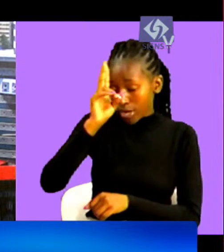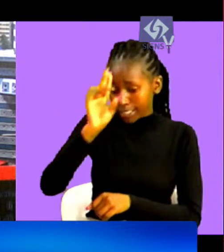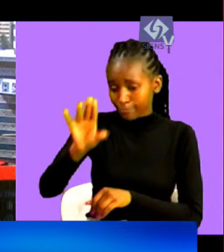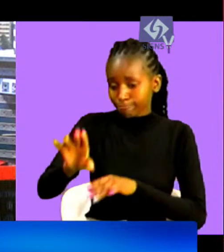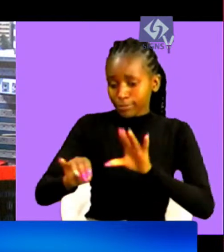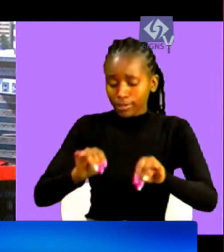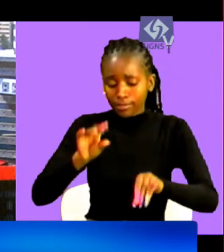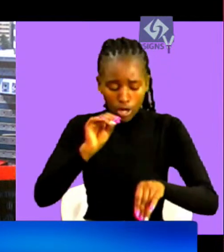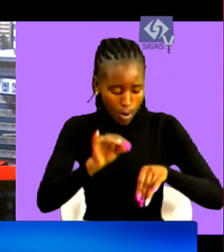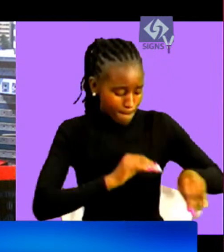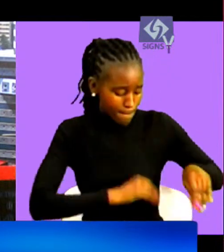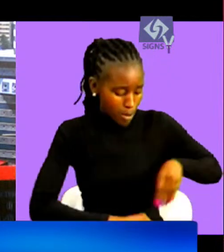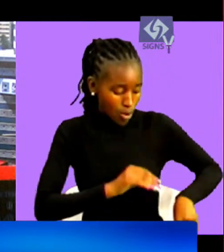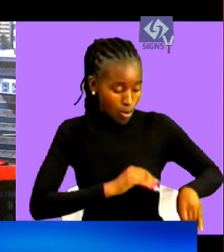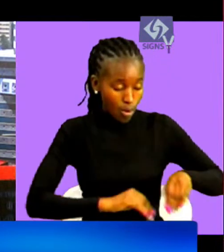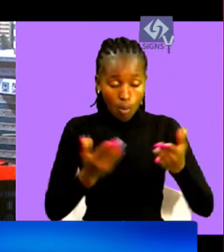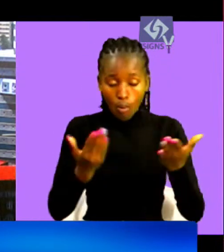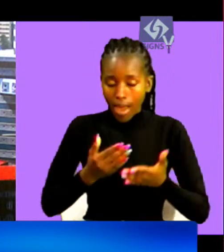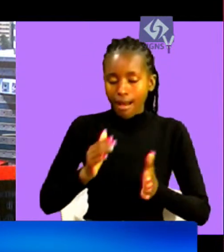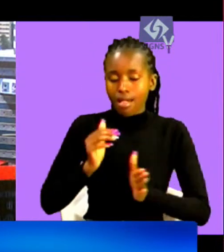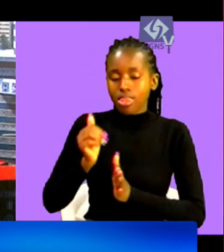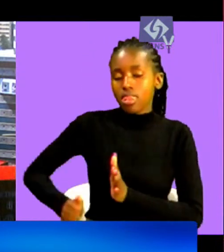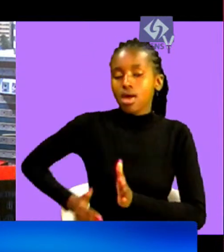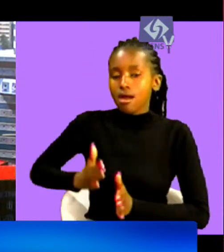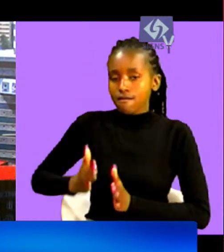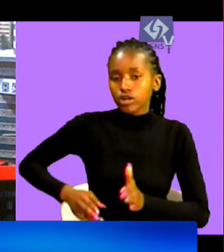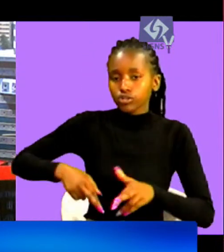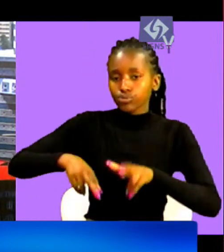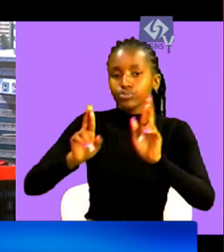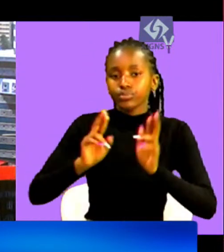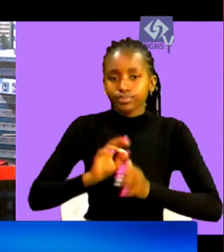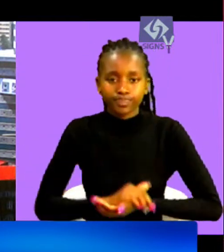the Naivasha-Maimahi Road.